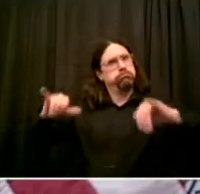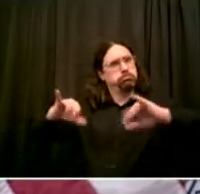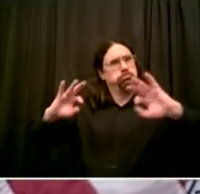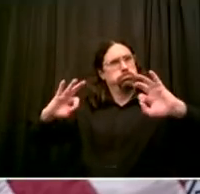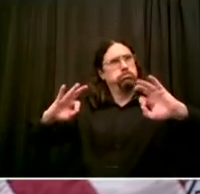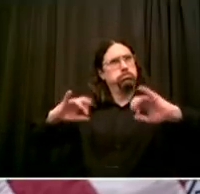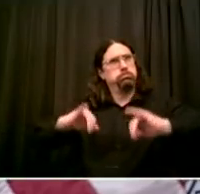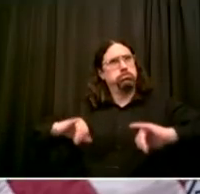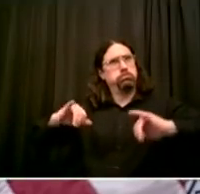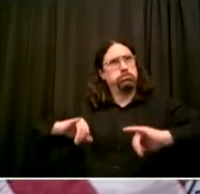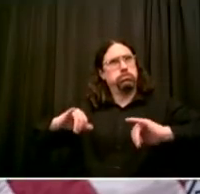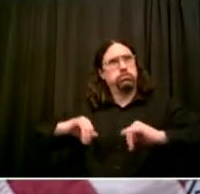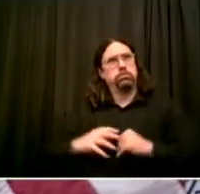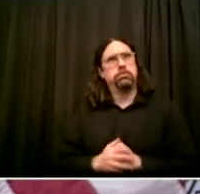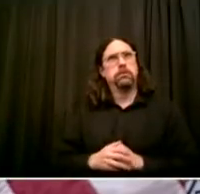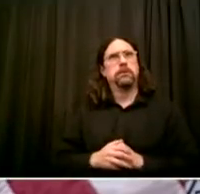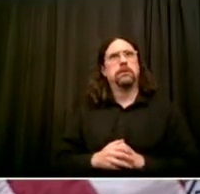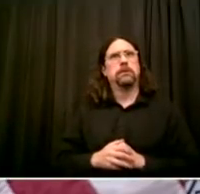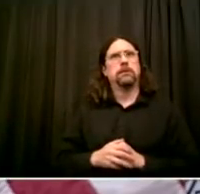Next, we have Brian from Cranes.